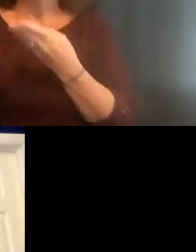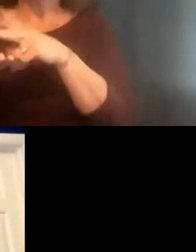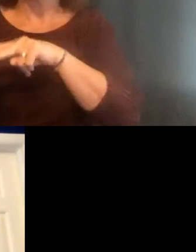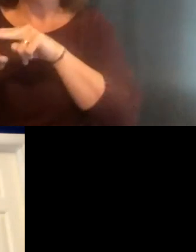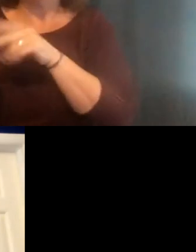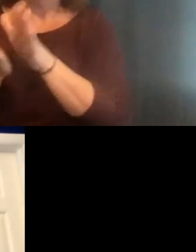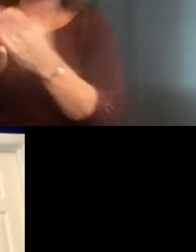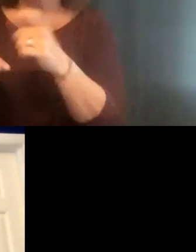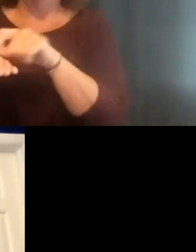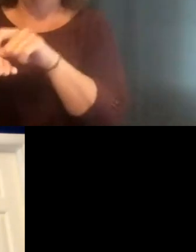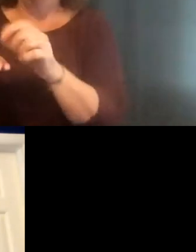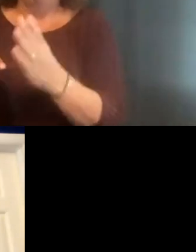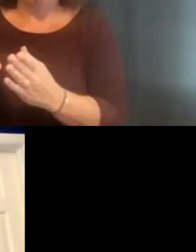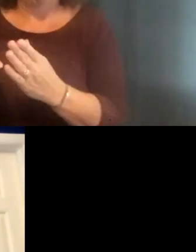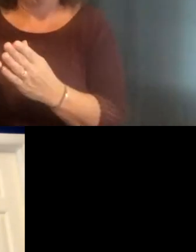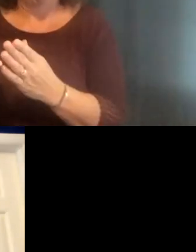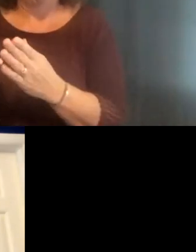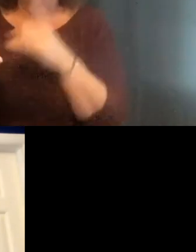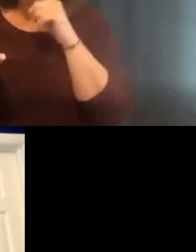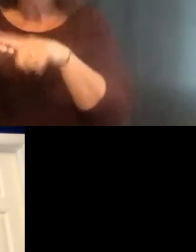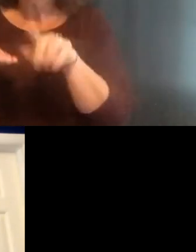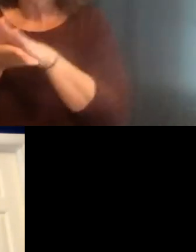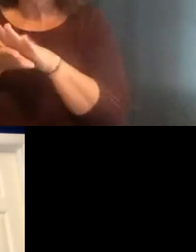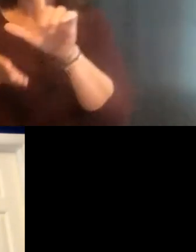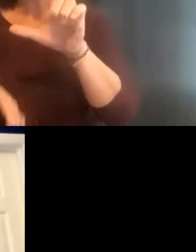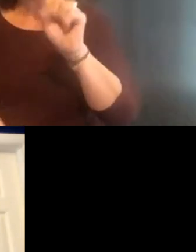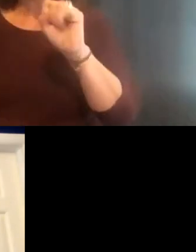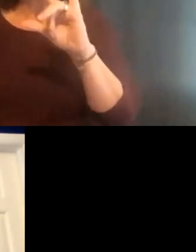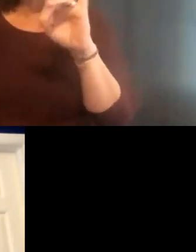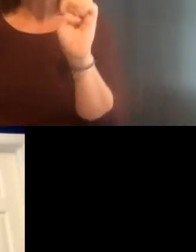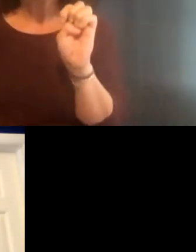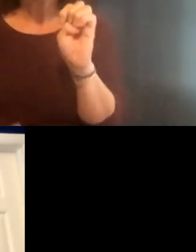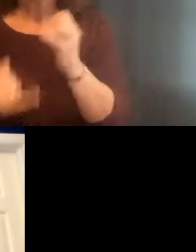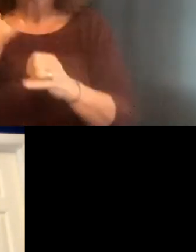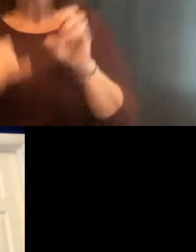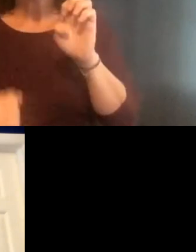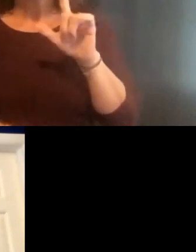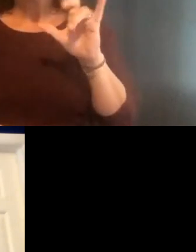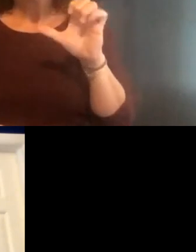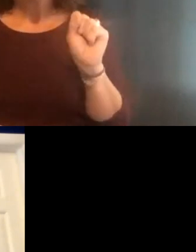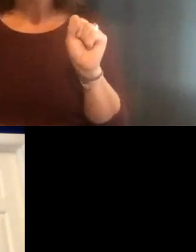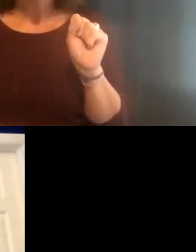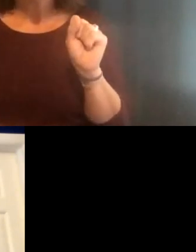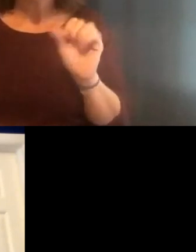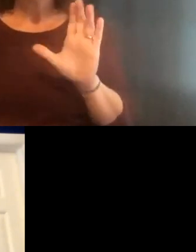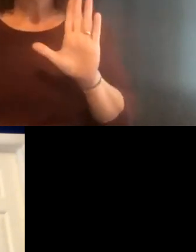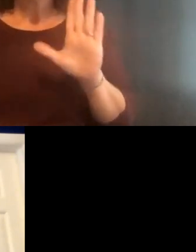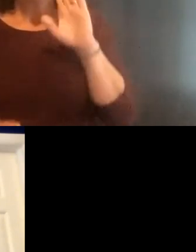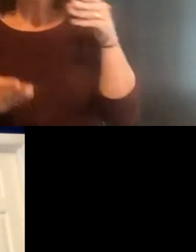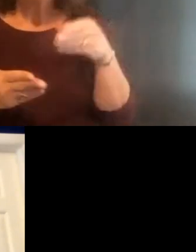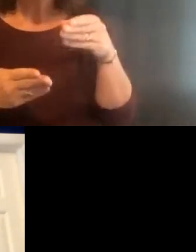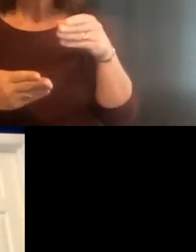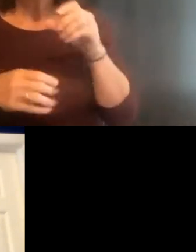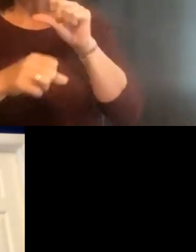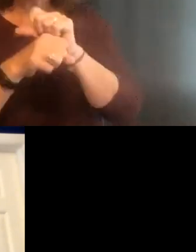by or research papers by Leslie Ellis, who is really focused on making working with nightmares